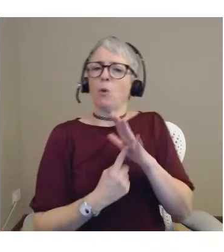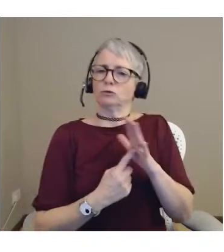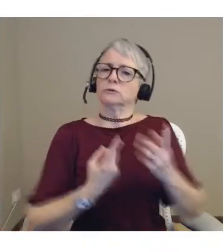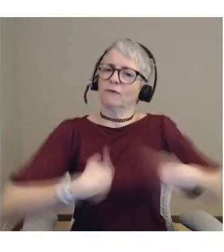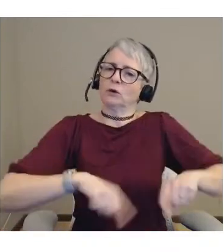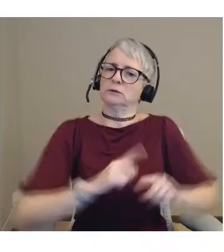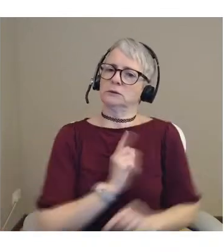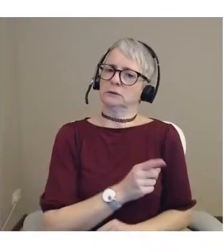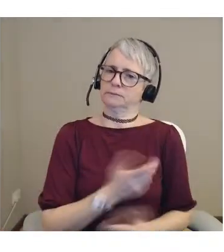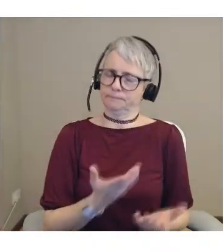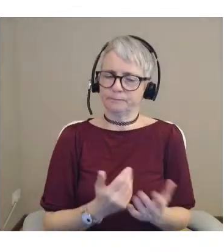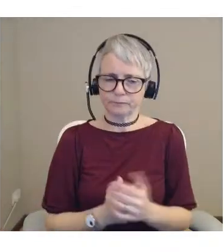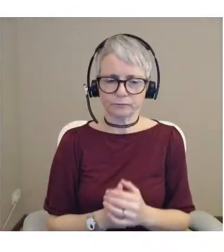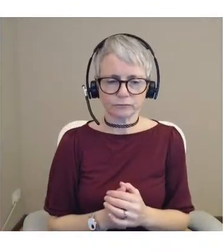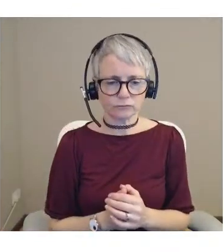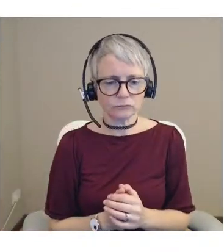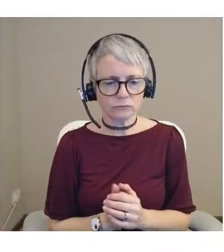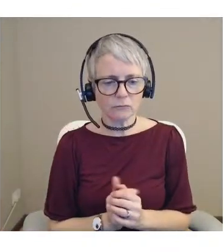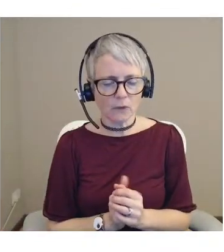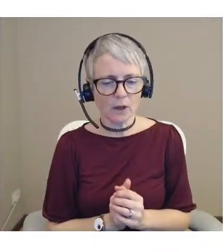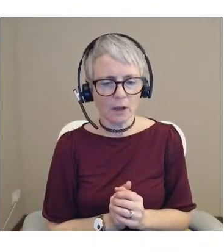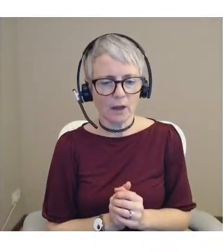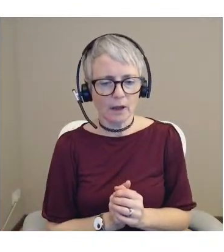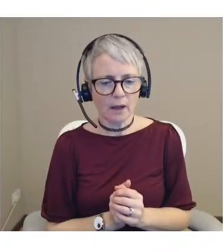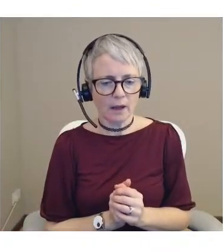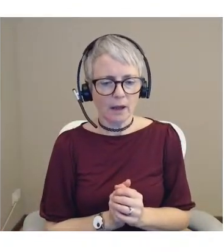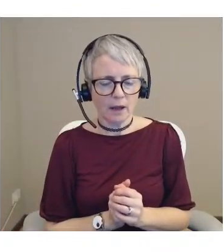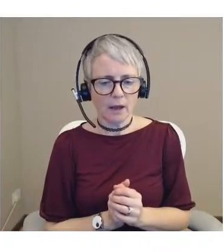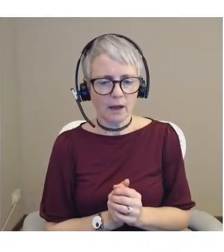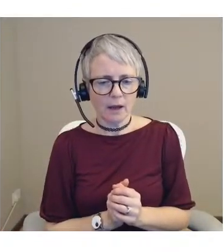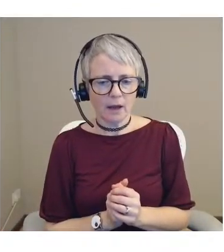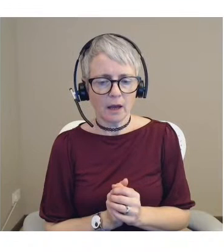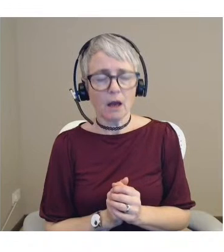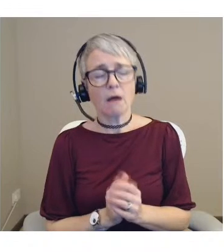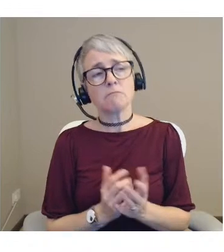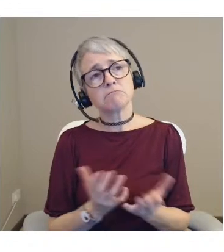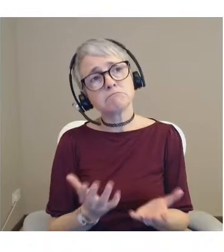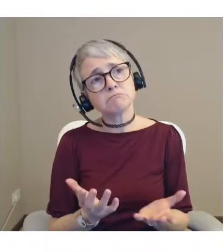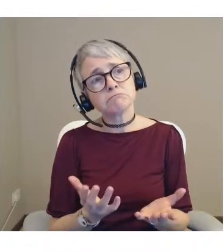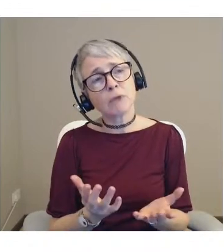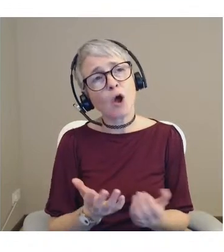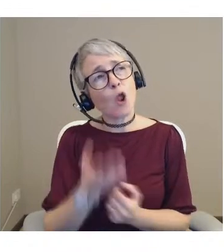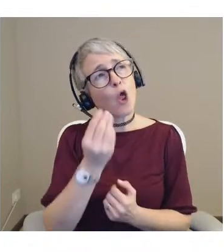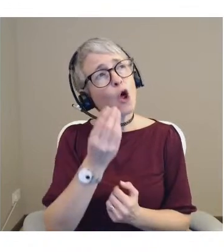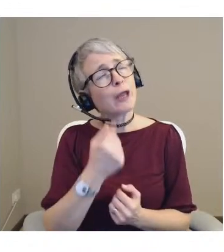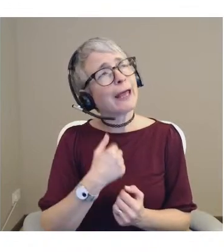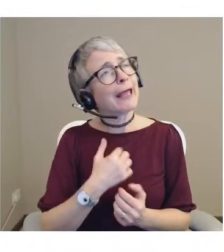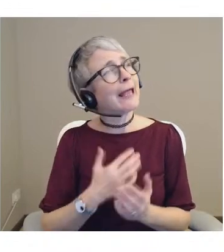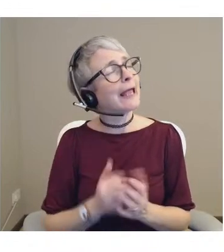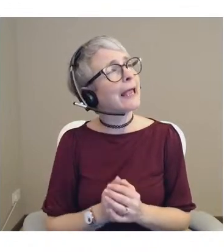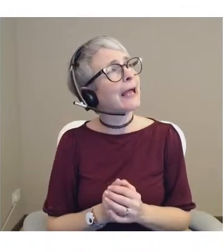And I mean, I think in terms of learning, it's been interesting to me to see how